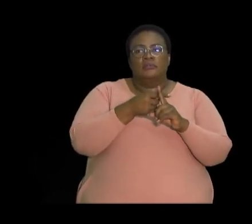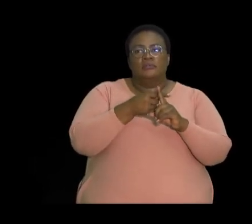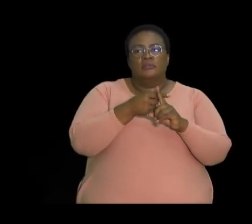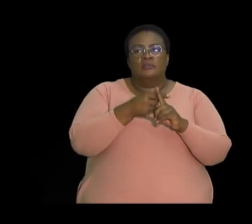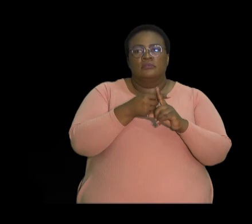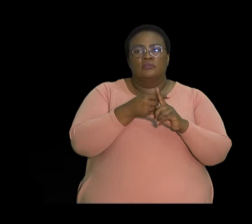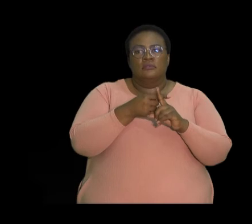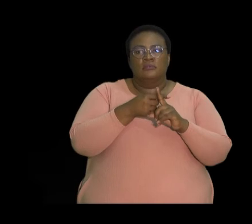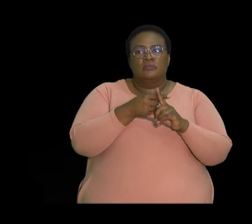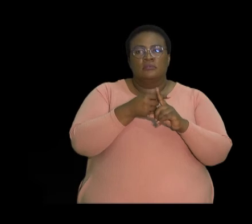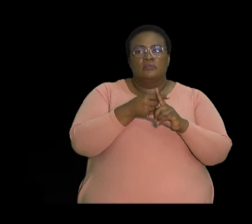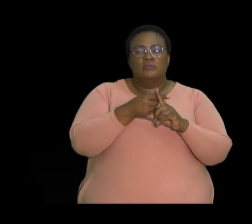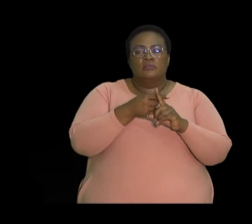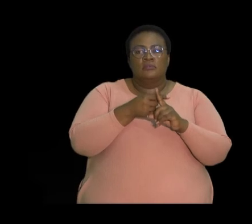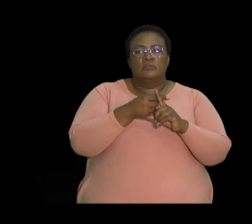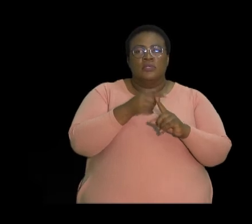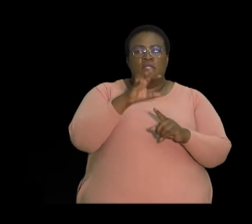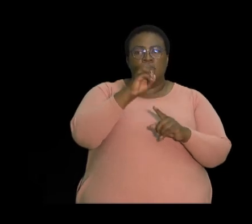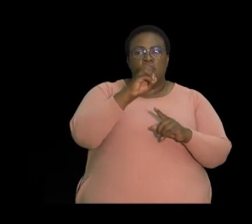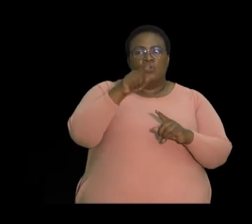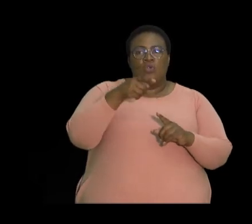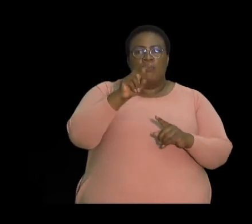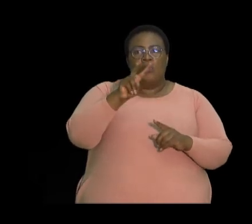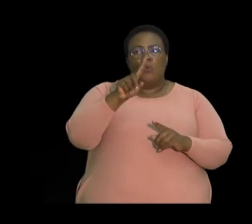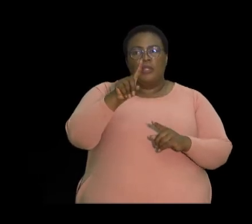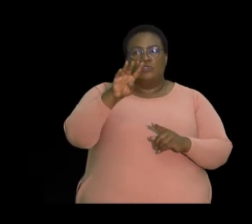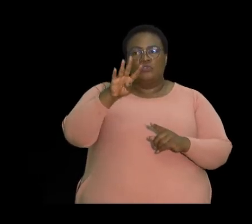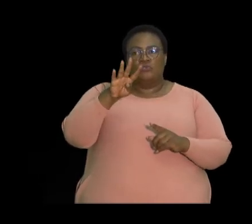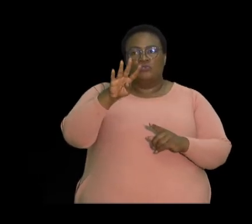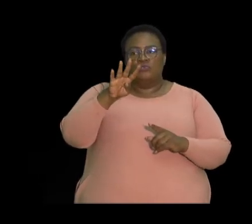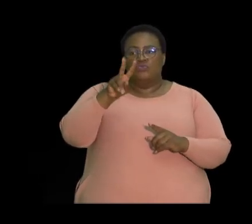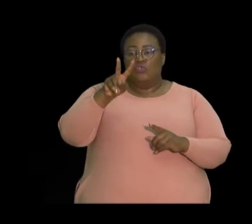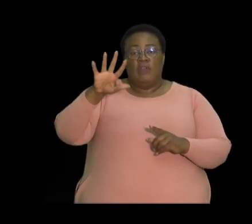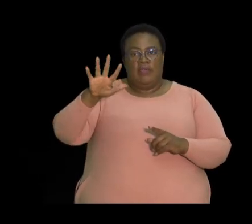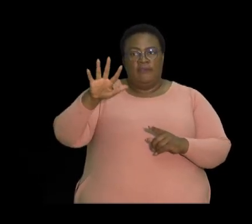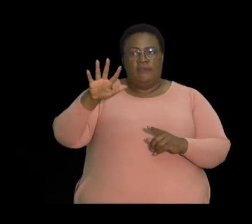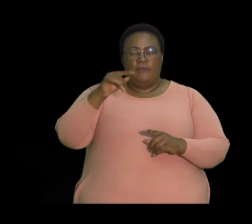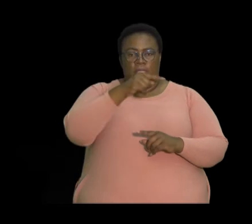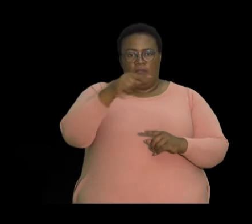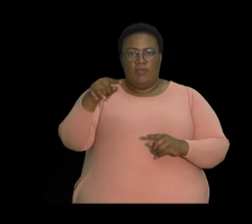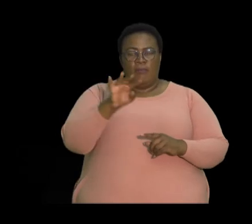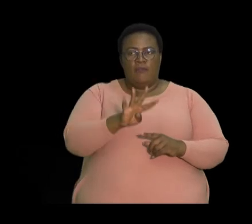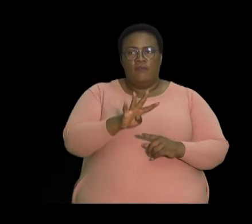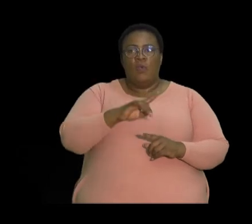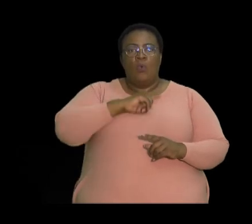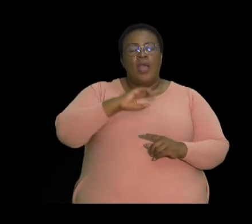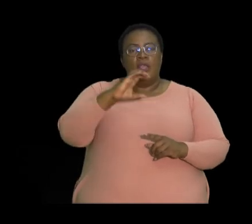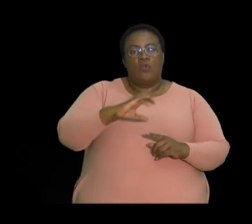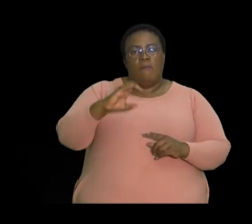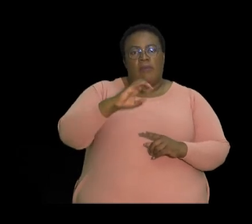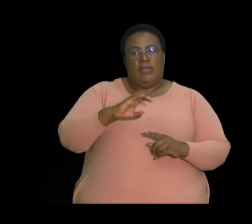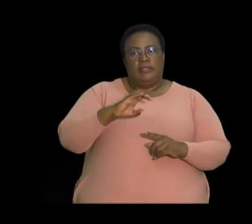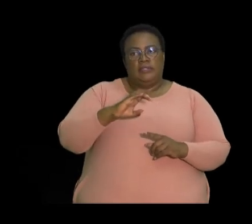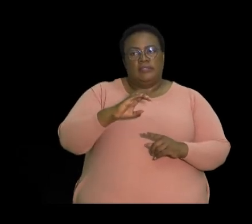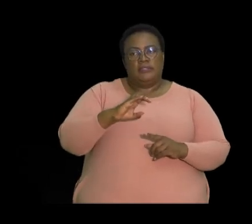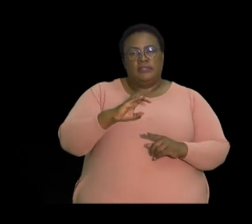12%, 12.5 that is. So it's 0.125 divided by 4 because it was